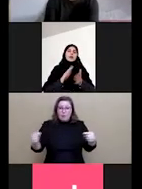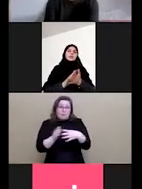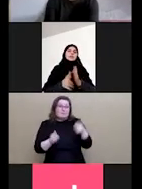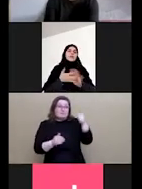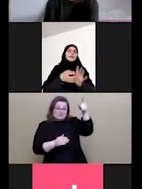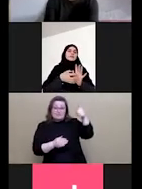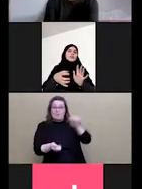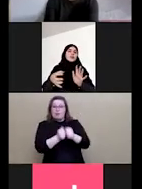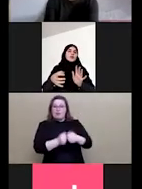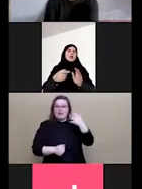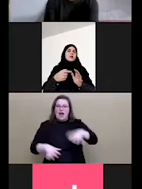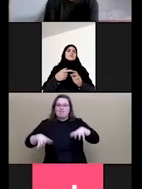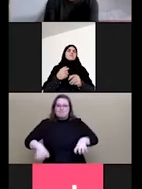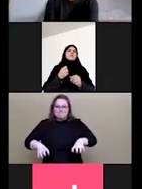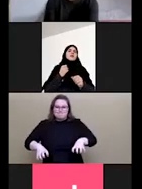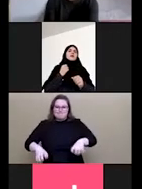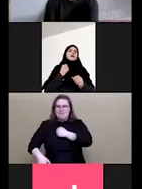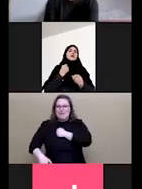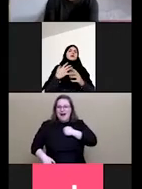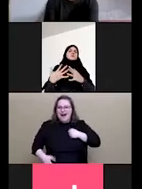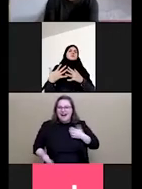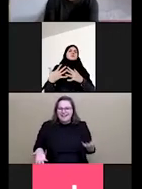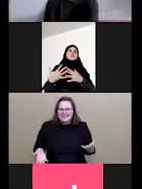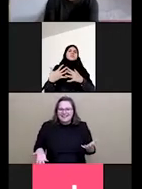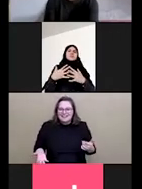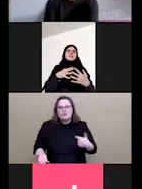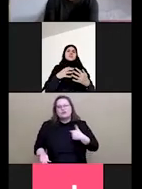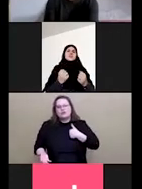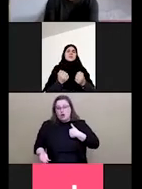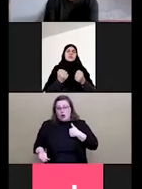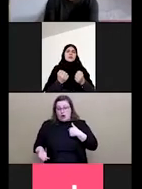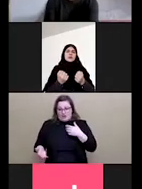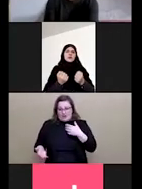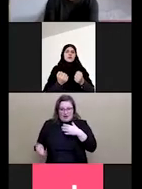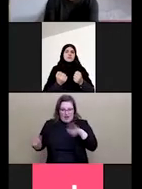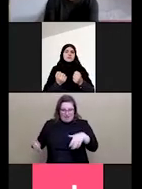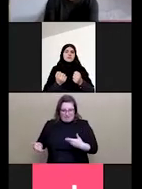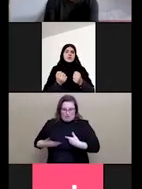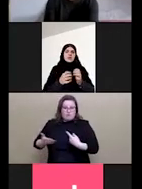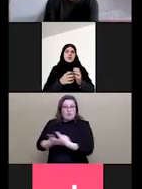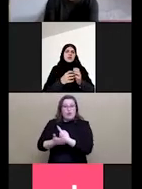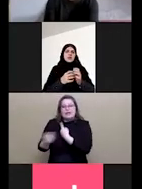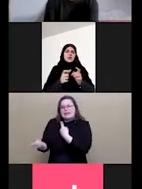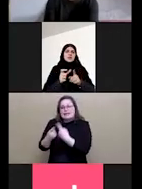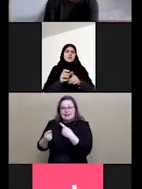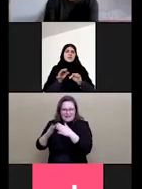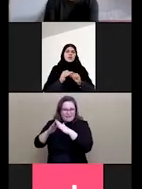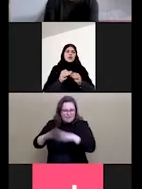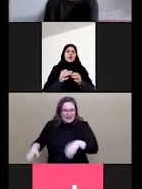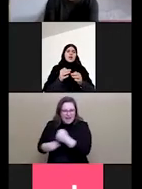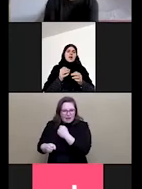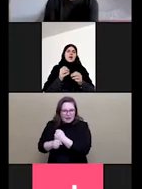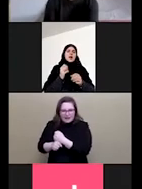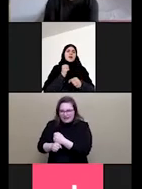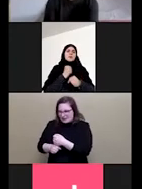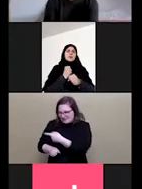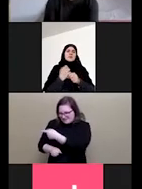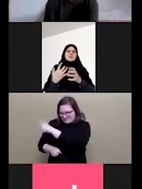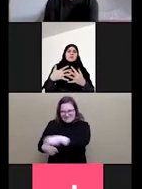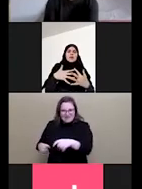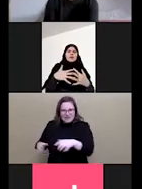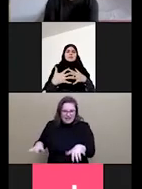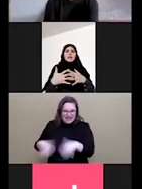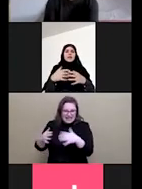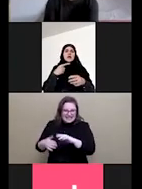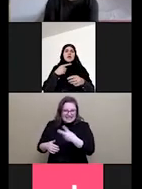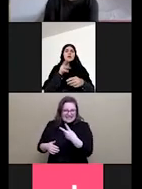I had an opportunity to discuss peace building with war veterans, who told me numerous